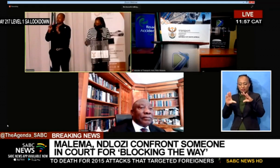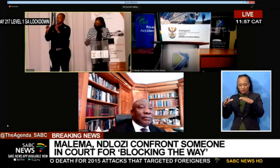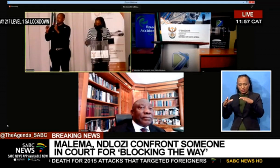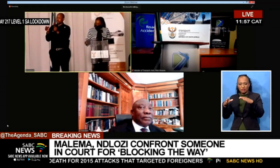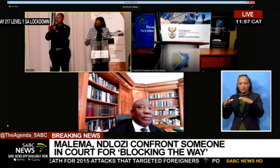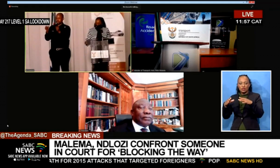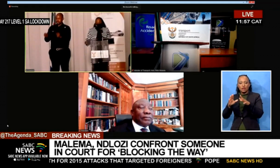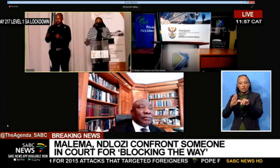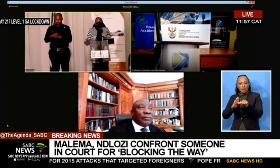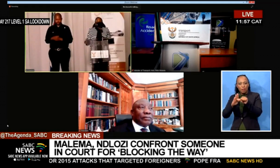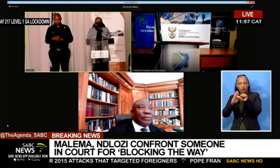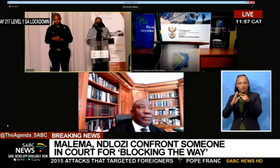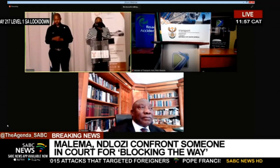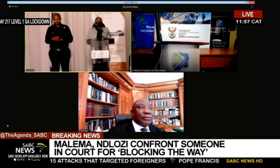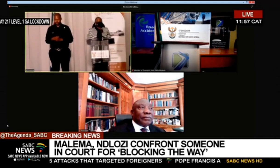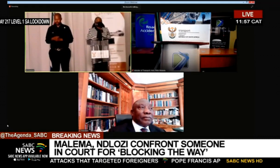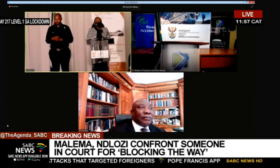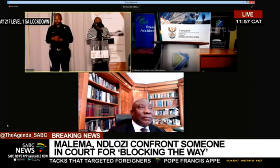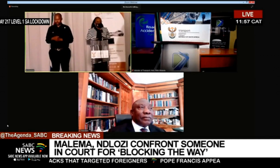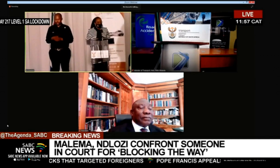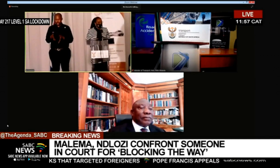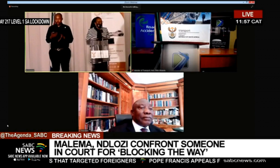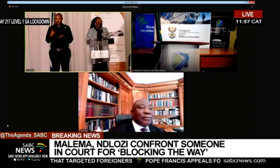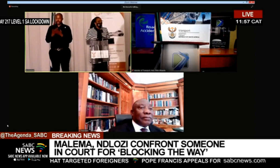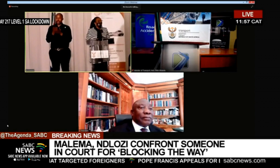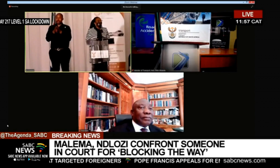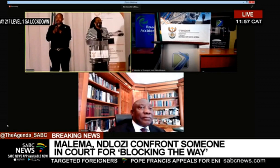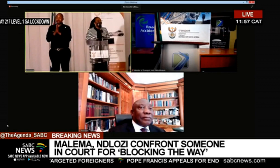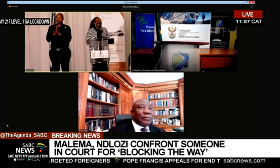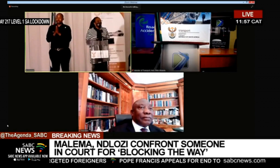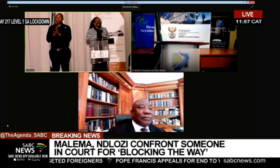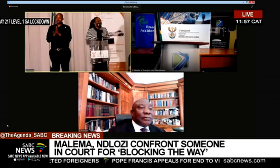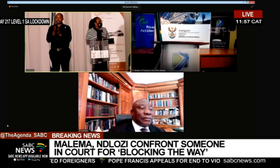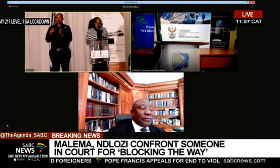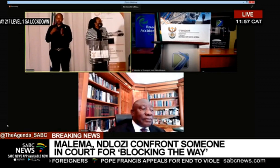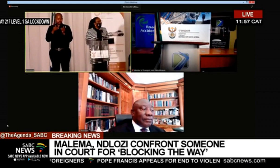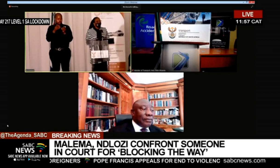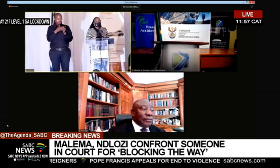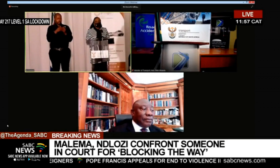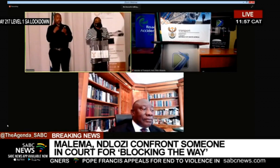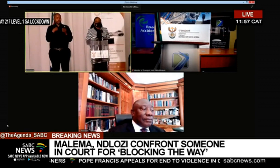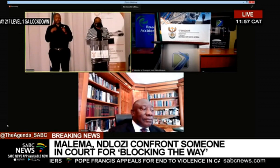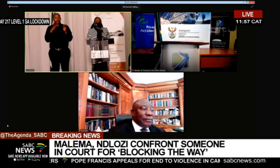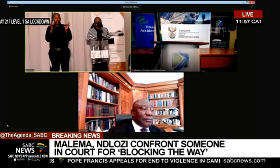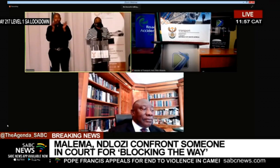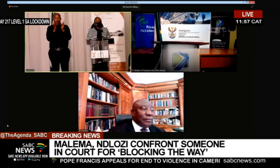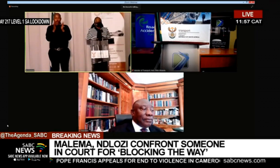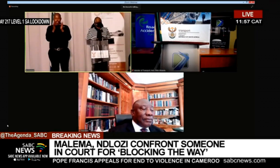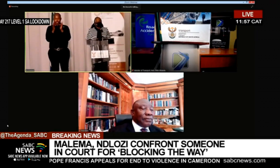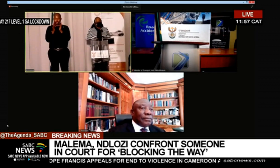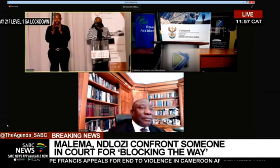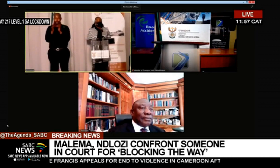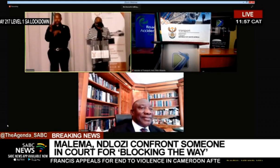system. May I at this point ask that we conclude our virtual connection